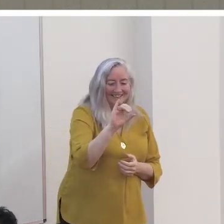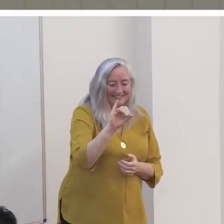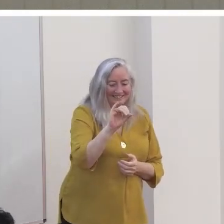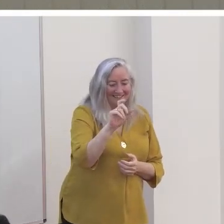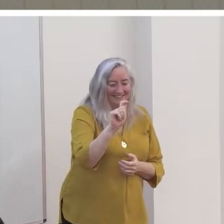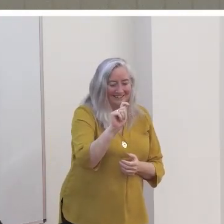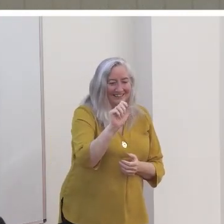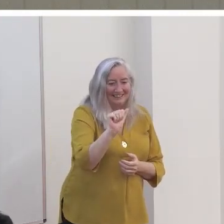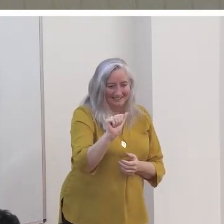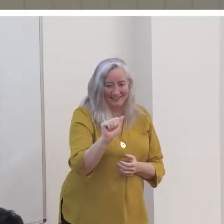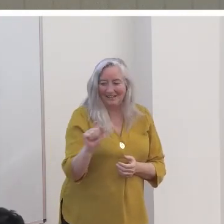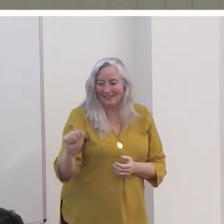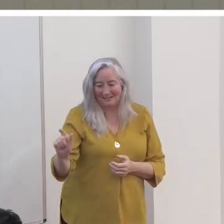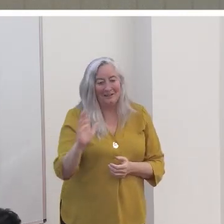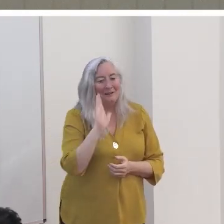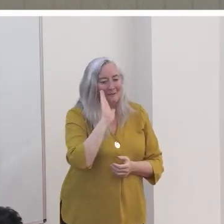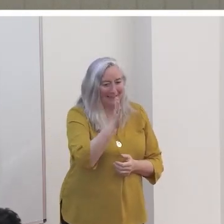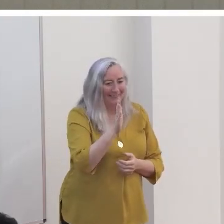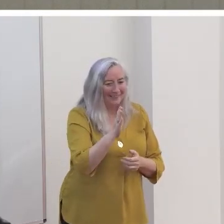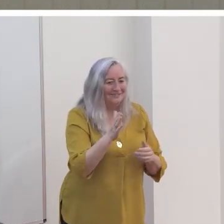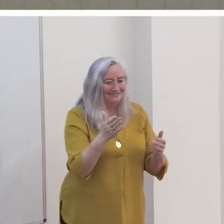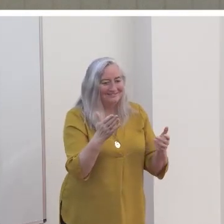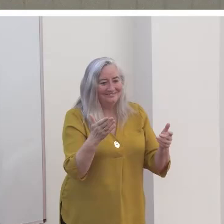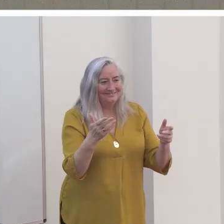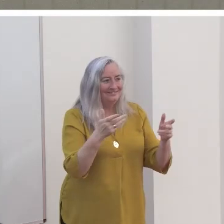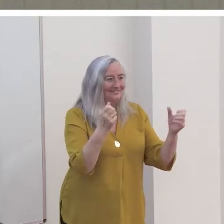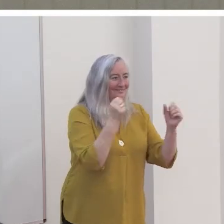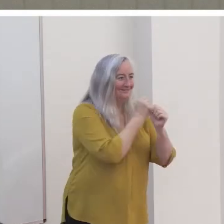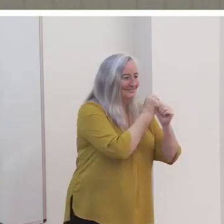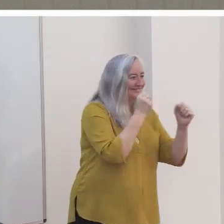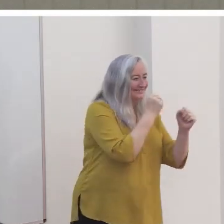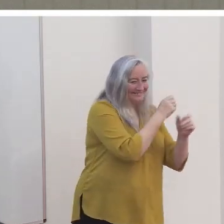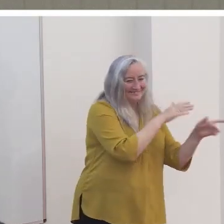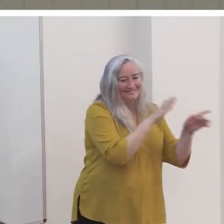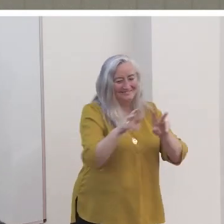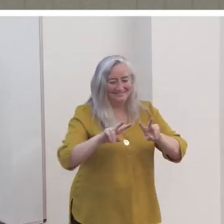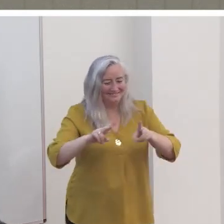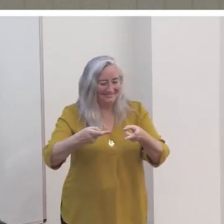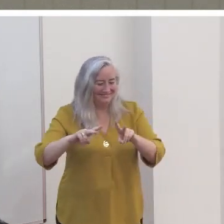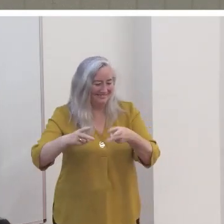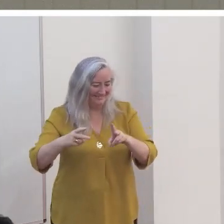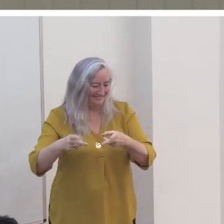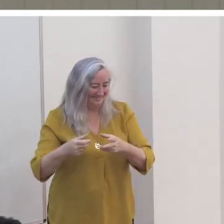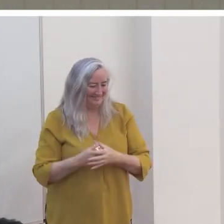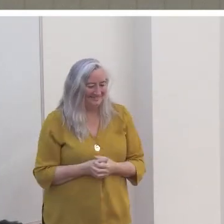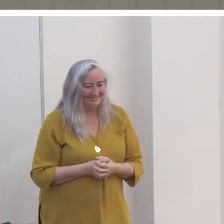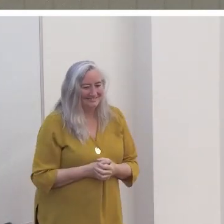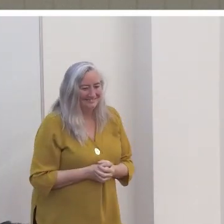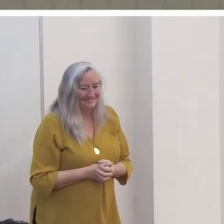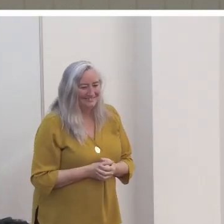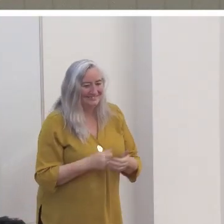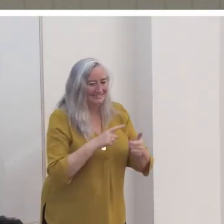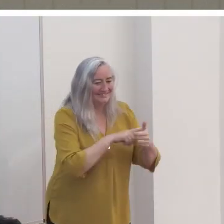Our next speaker is Bruno Monteiro. Bruno is a program director at Validity Foundation,